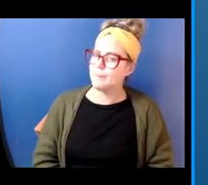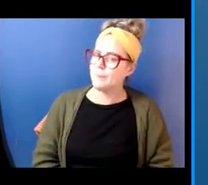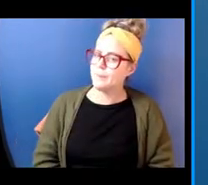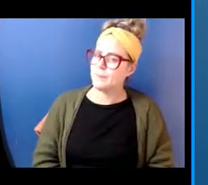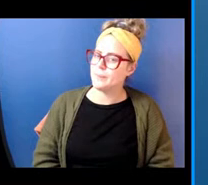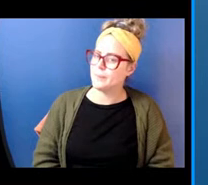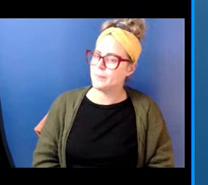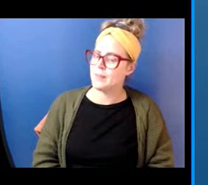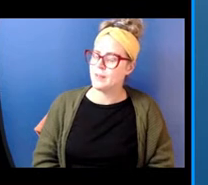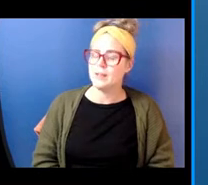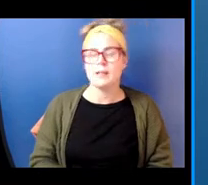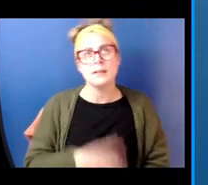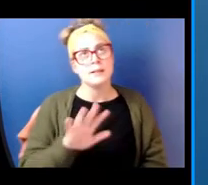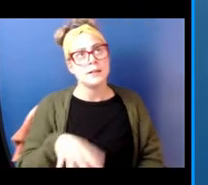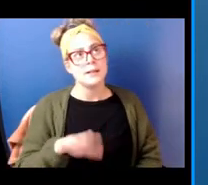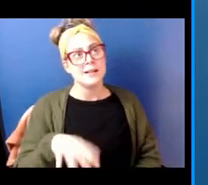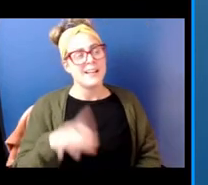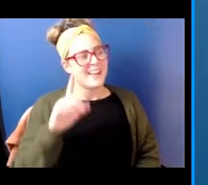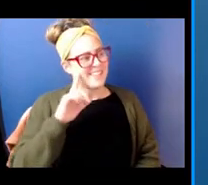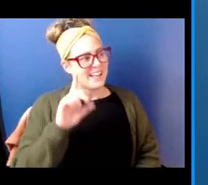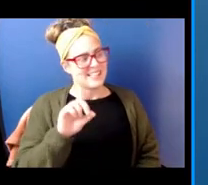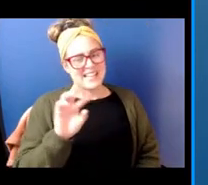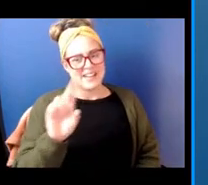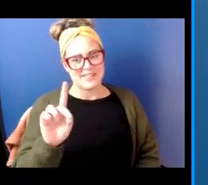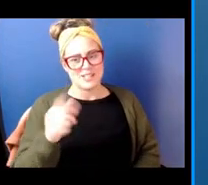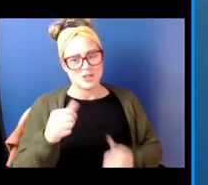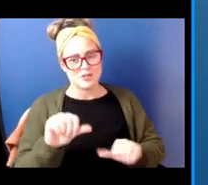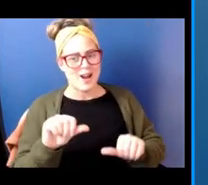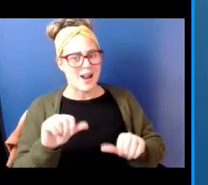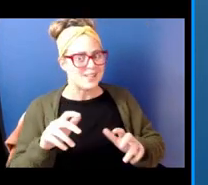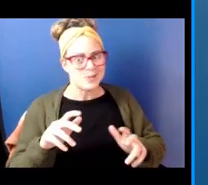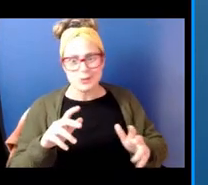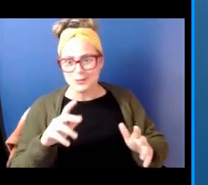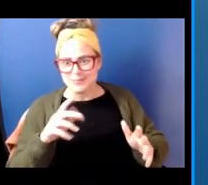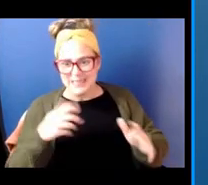because I think David's trying to pull a fast one